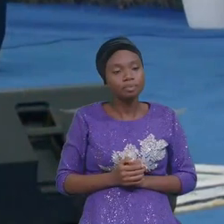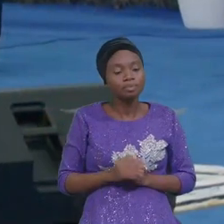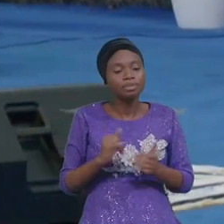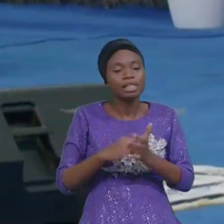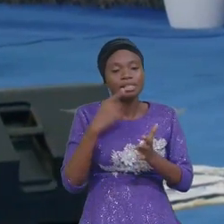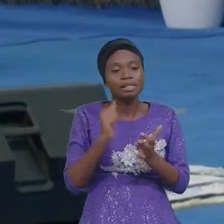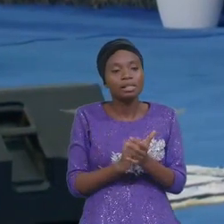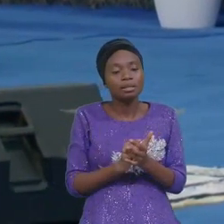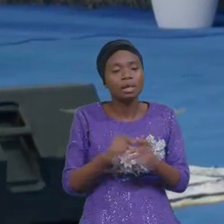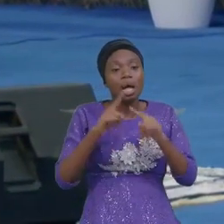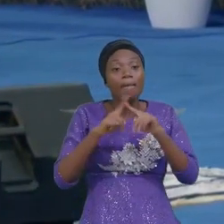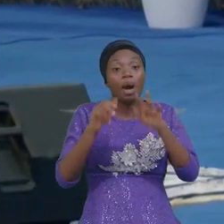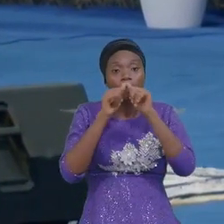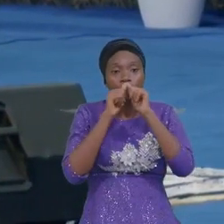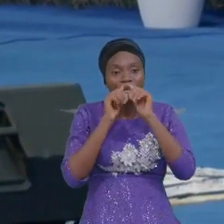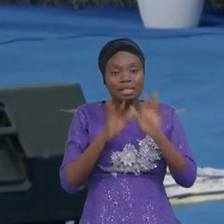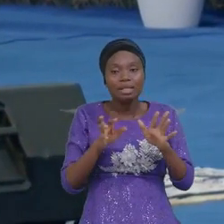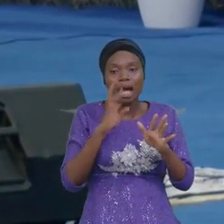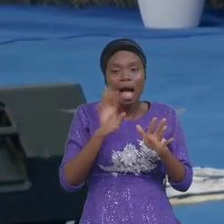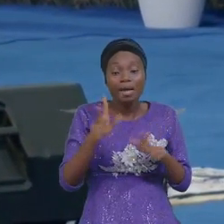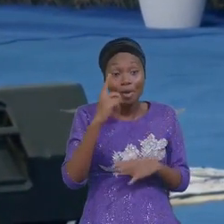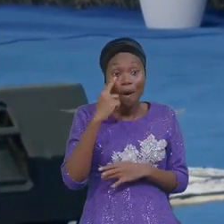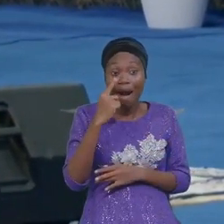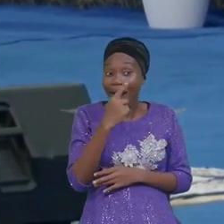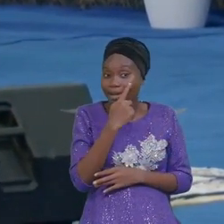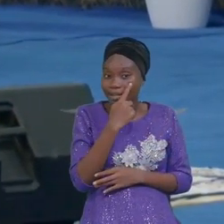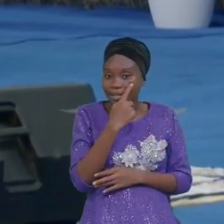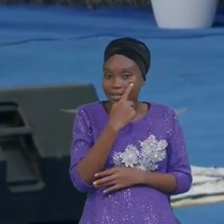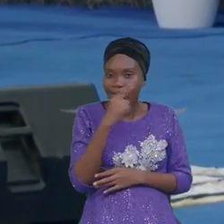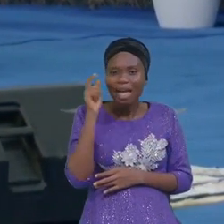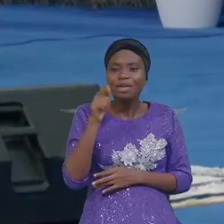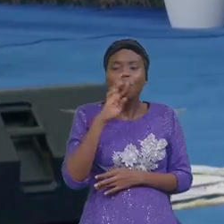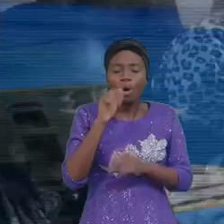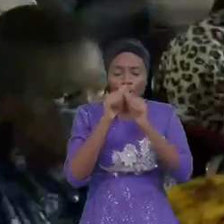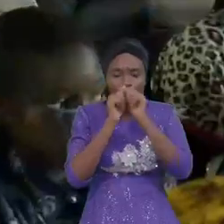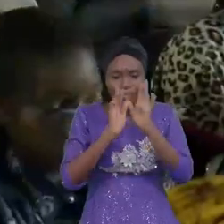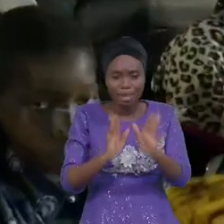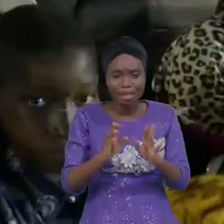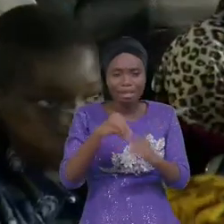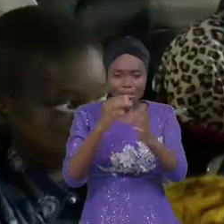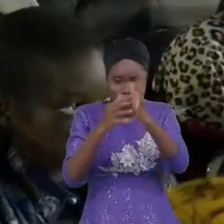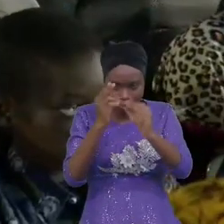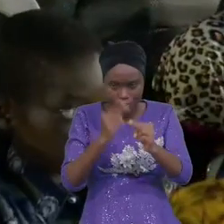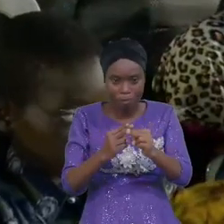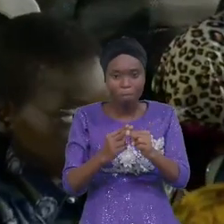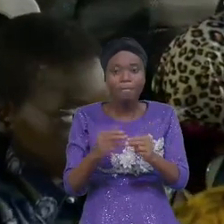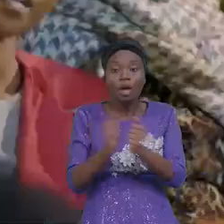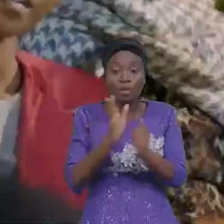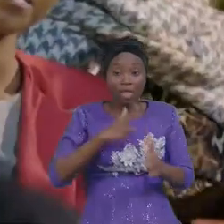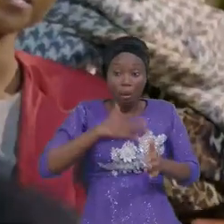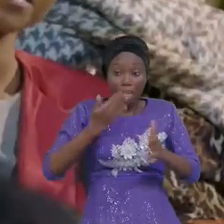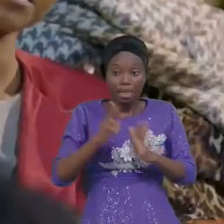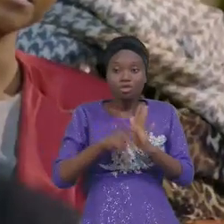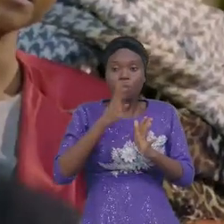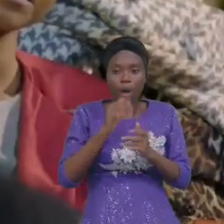but blessed are your eyes. You are blessed. With the willingness, you are blessed.